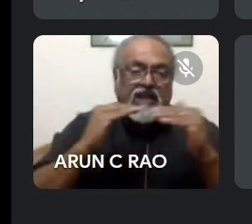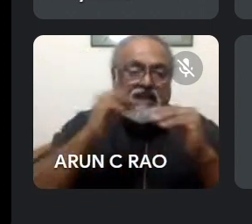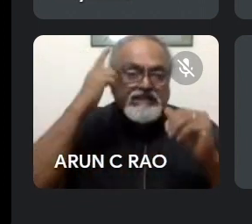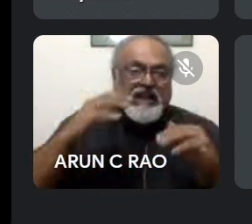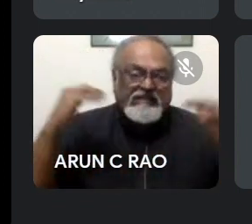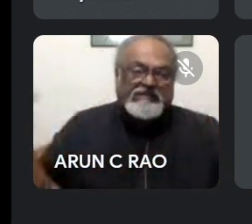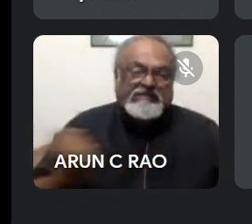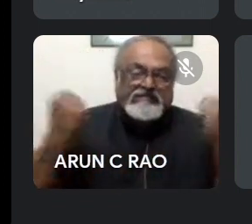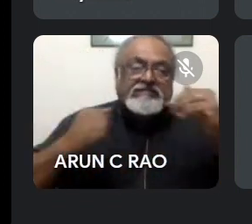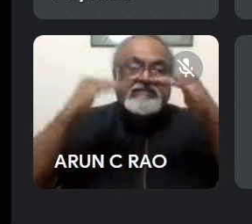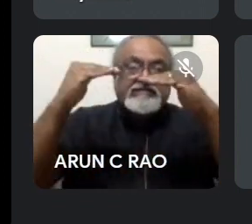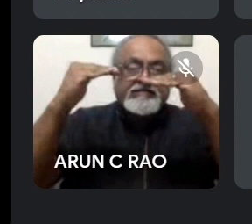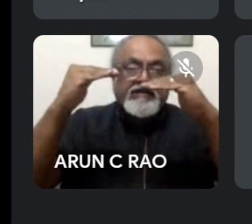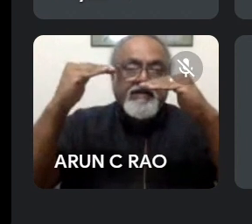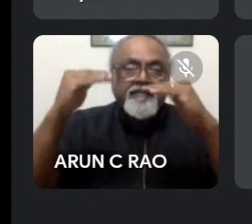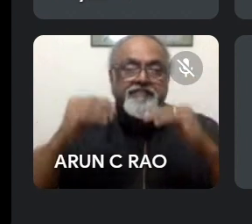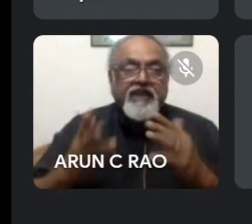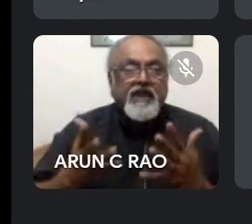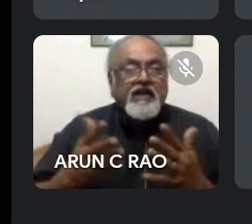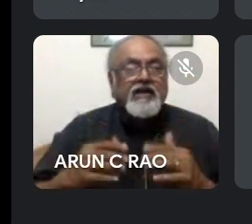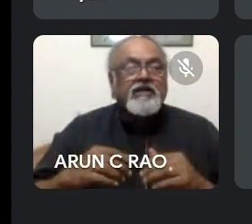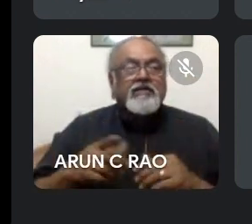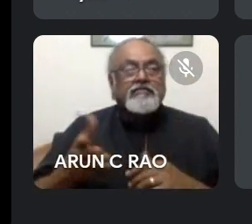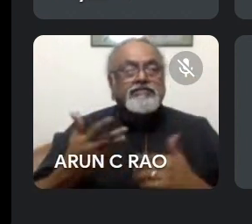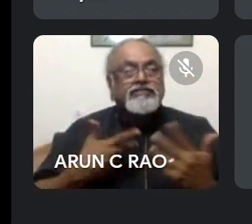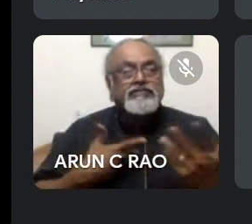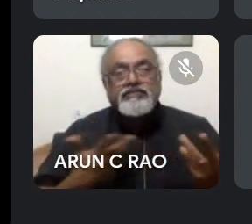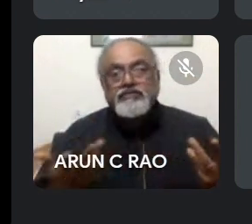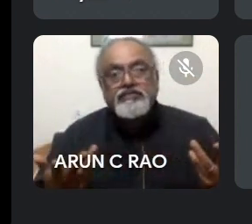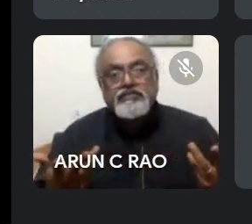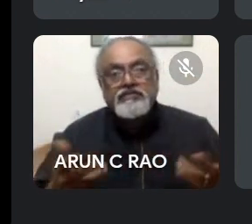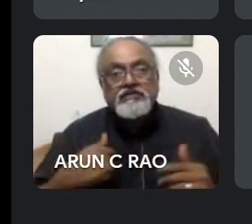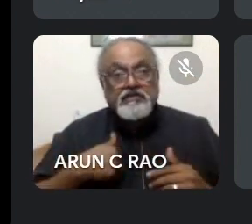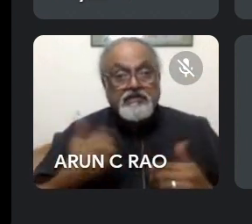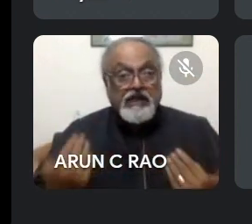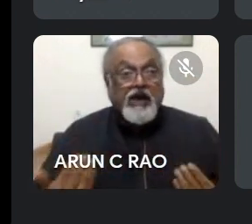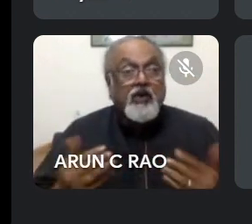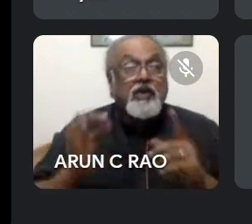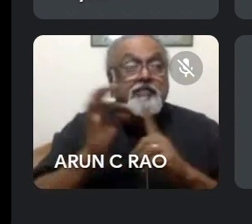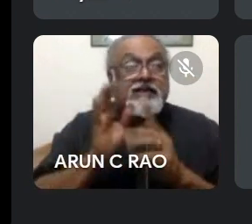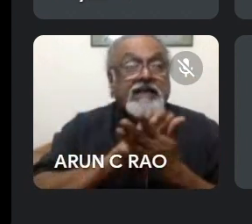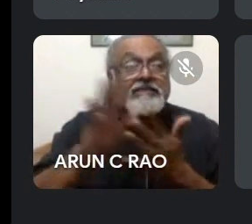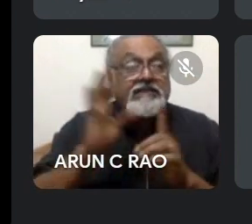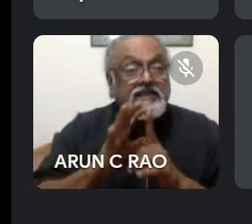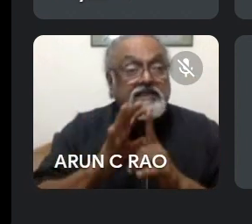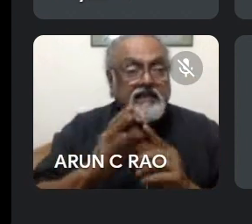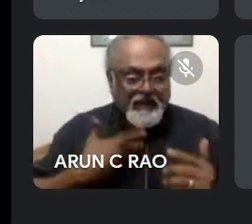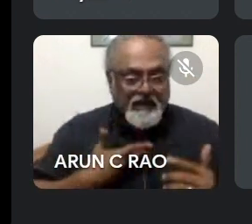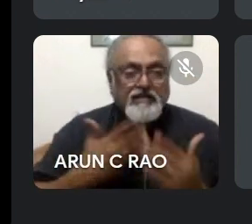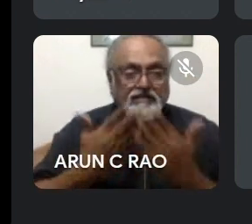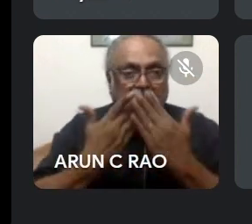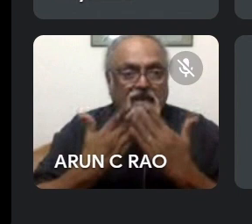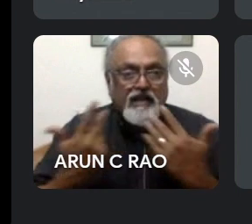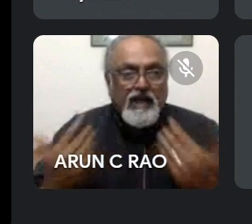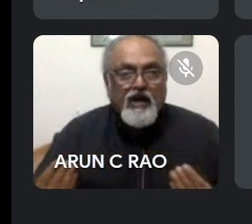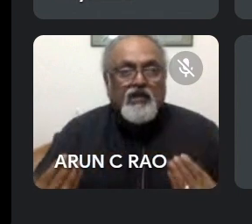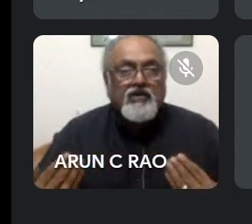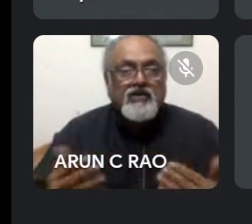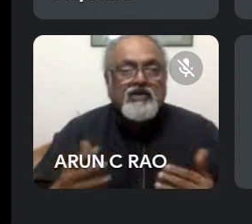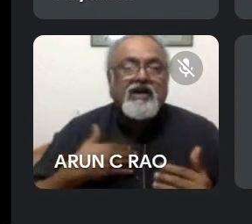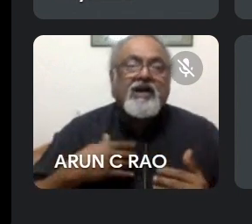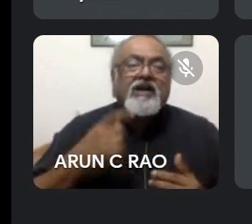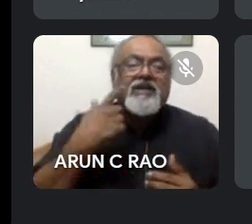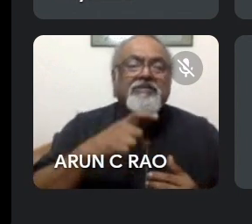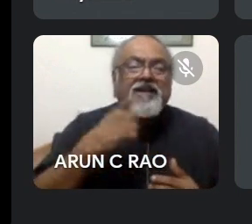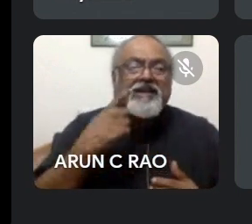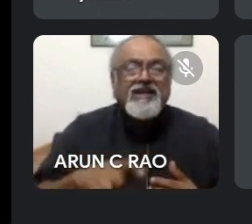doing my PhD in IIT here, and it's every time I go home and I like to complain, the first thing that my parents is, why don't